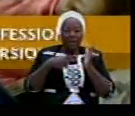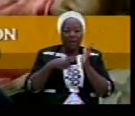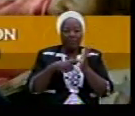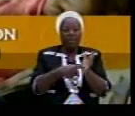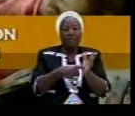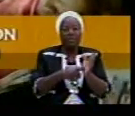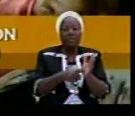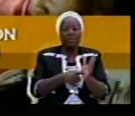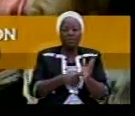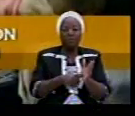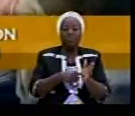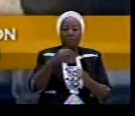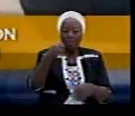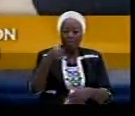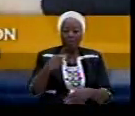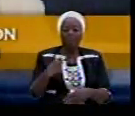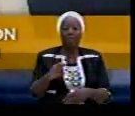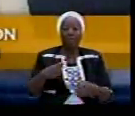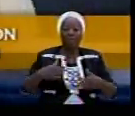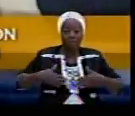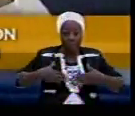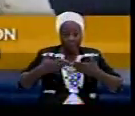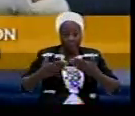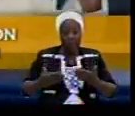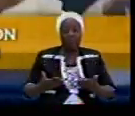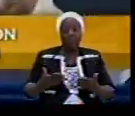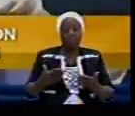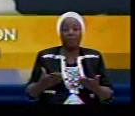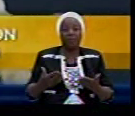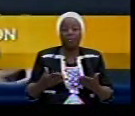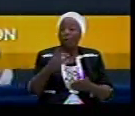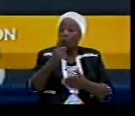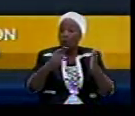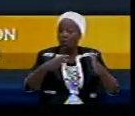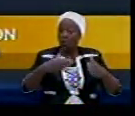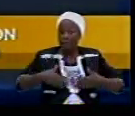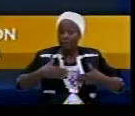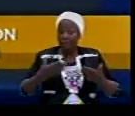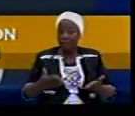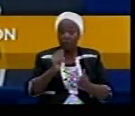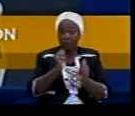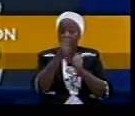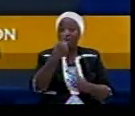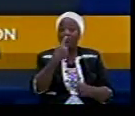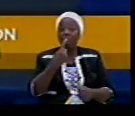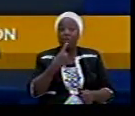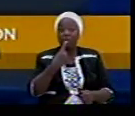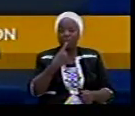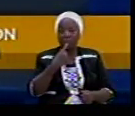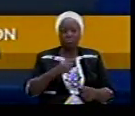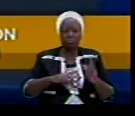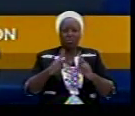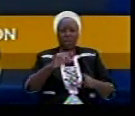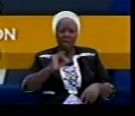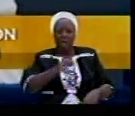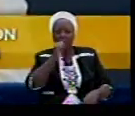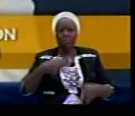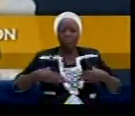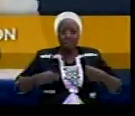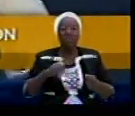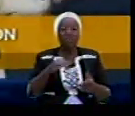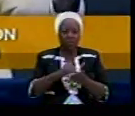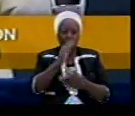manifestation of confession. What you confess with your mouth, I am healed, it will be